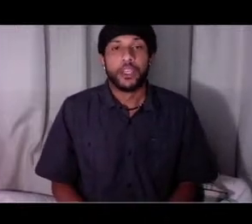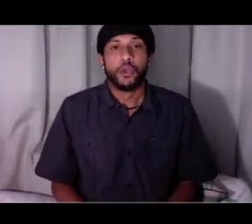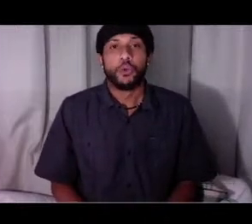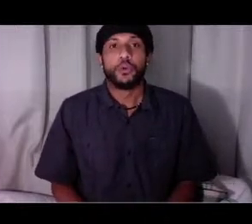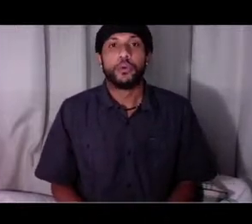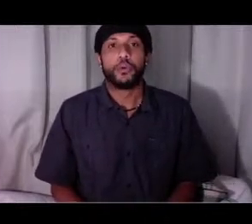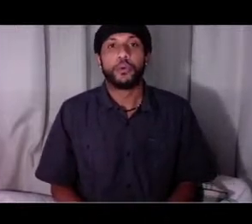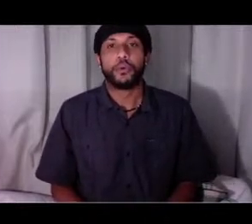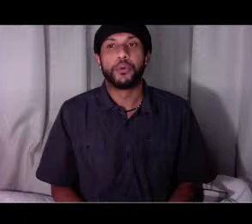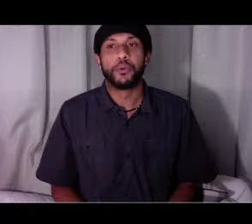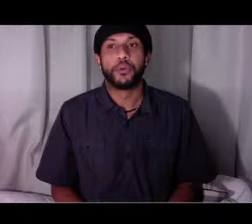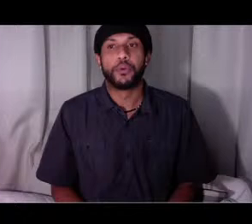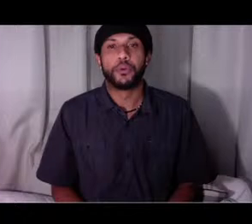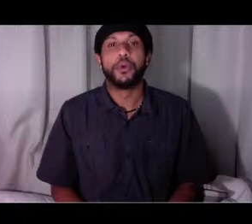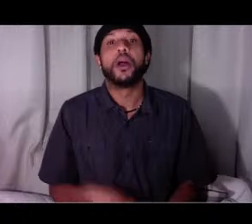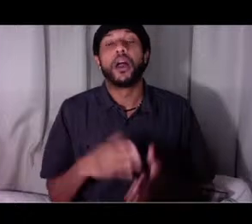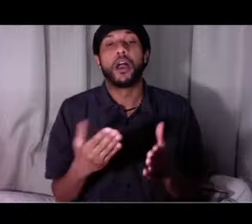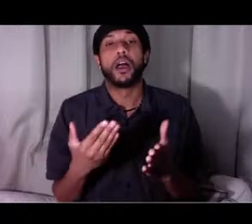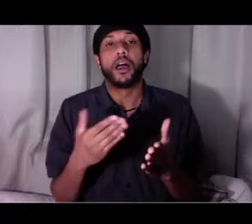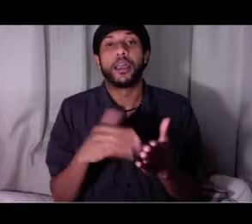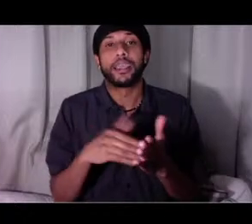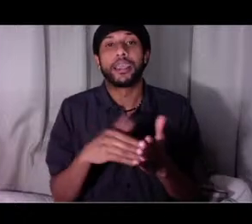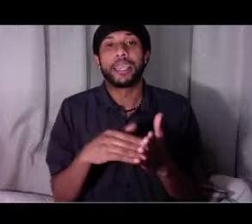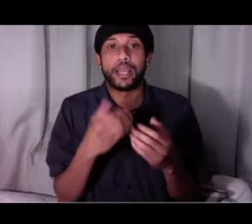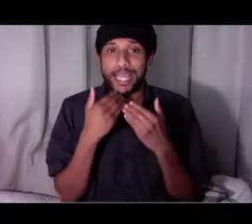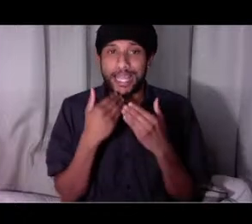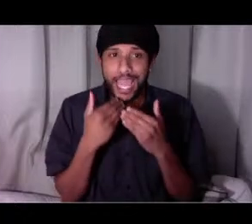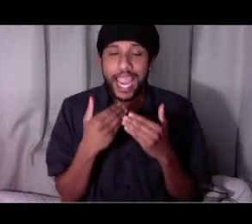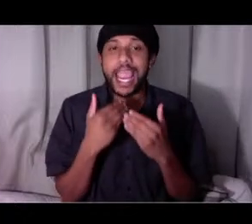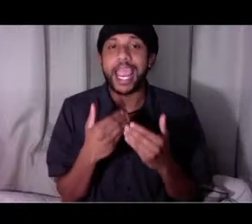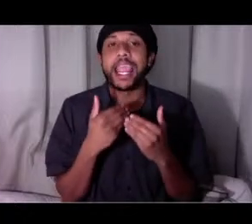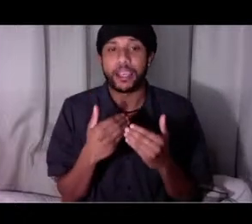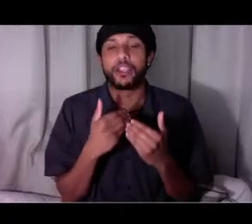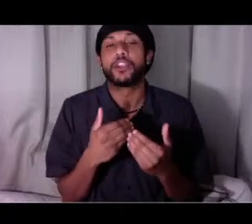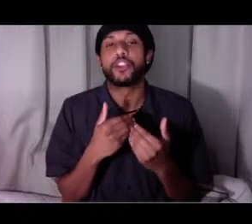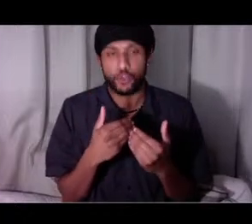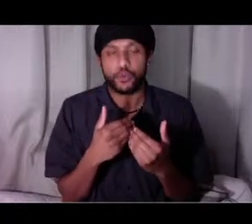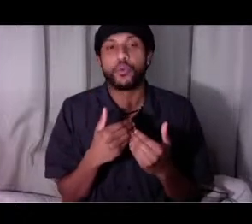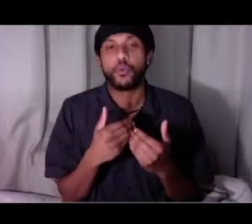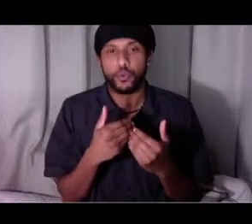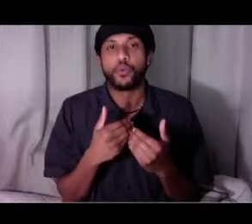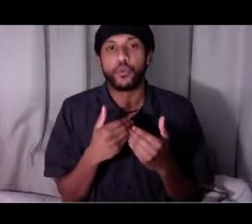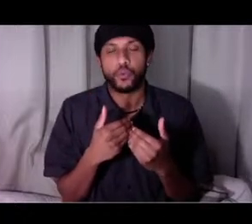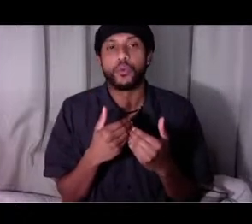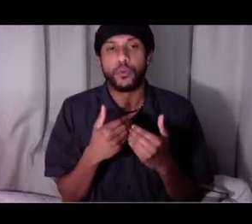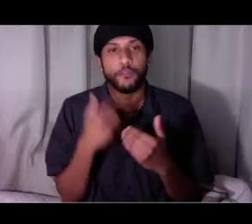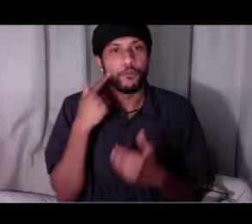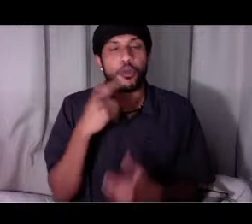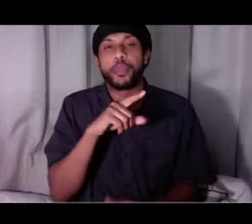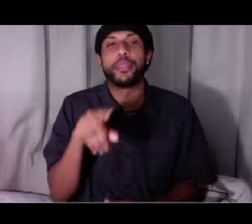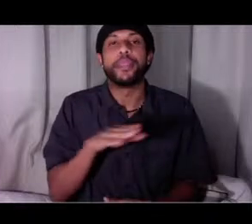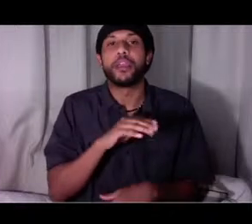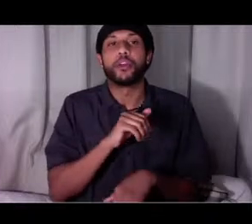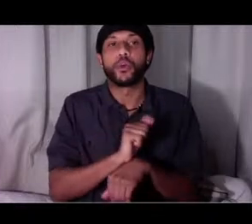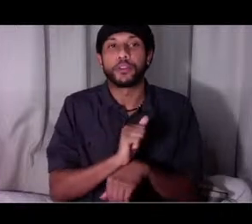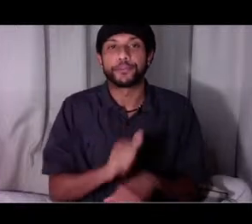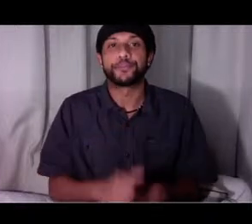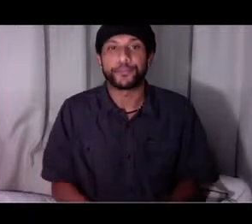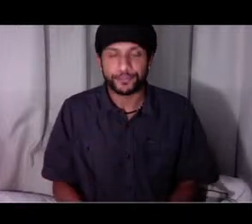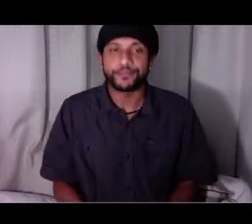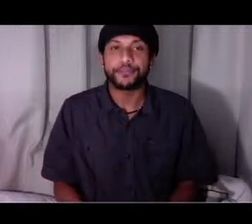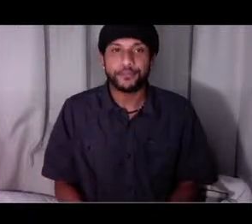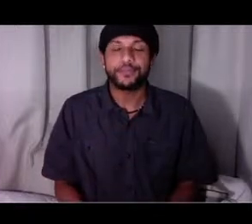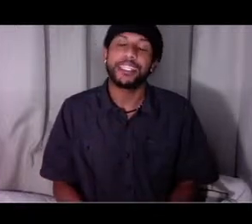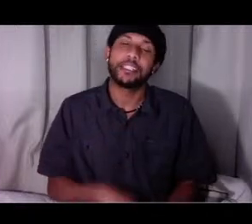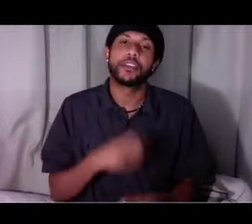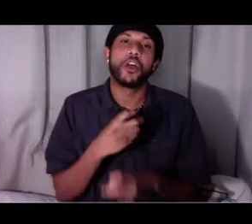Ro so uh again and I want to thank you please thank Mr grich and the other members of the of the bond committee for their hard work uh again during this